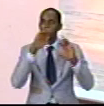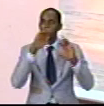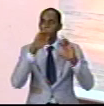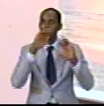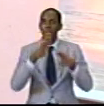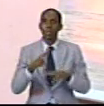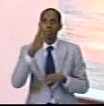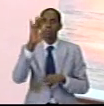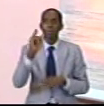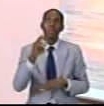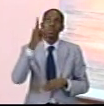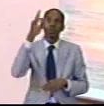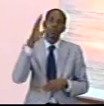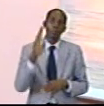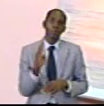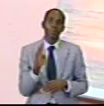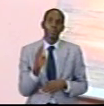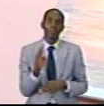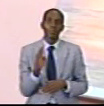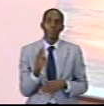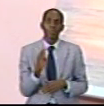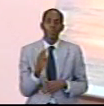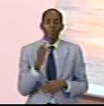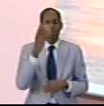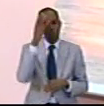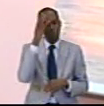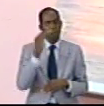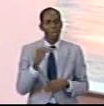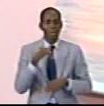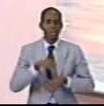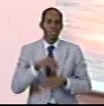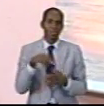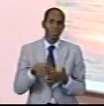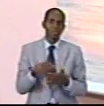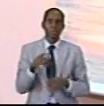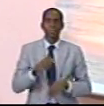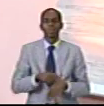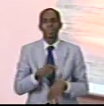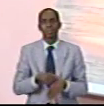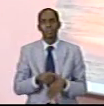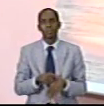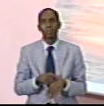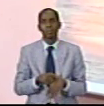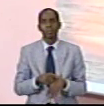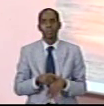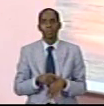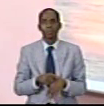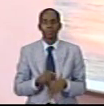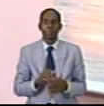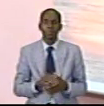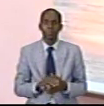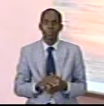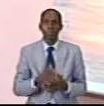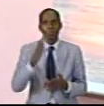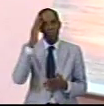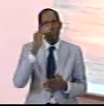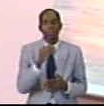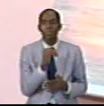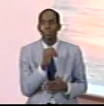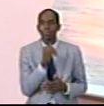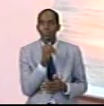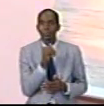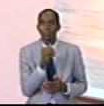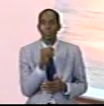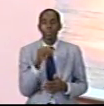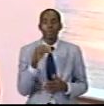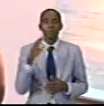And for us, why is it this season? God is saying, before you get to 2023, don't wait till December 31st. Papa